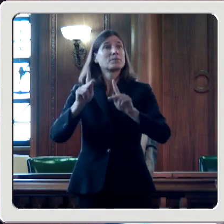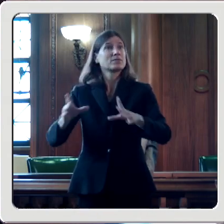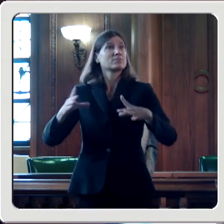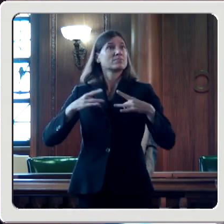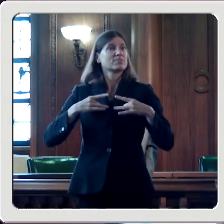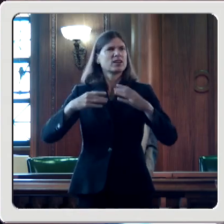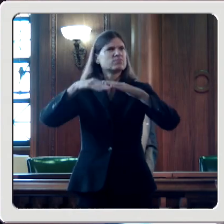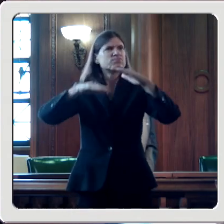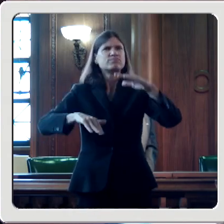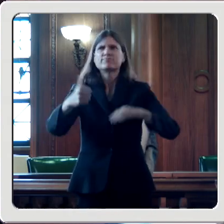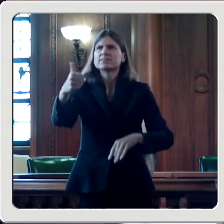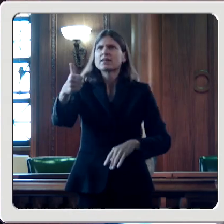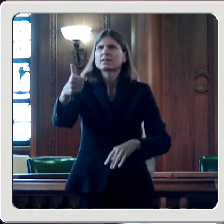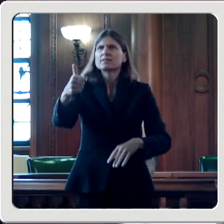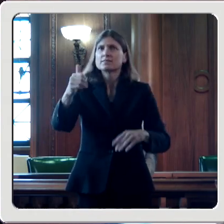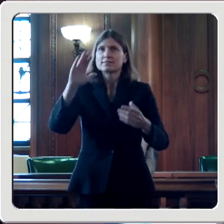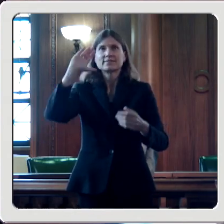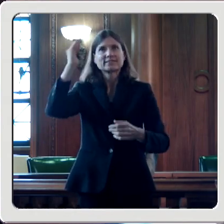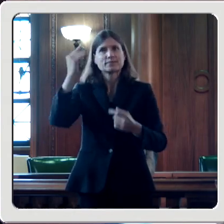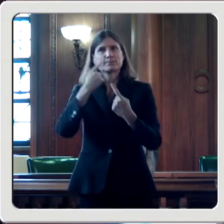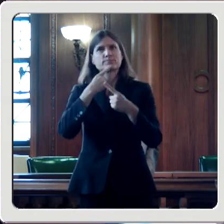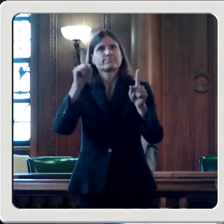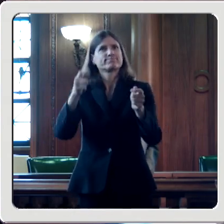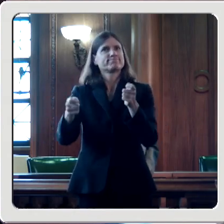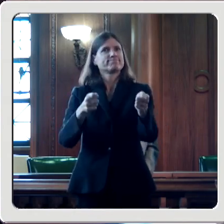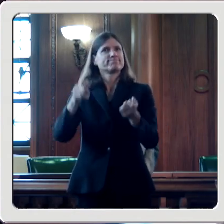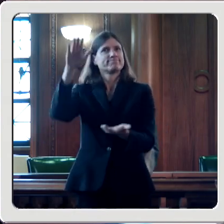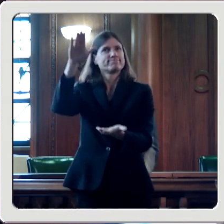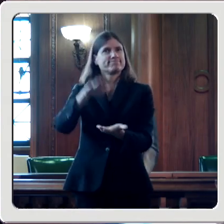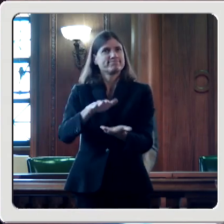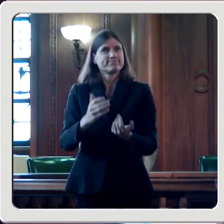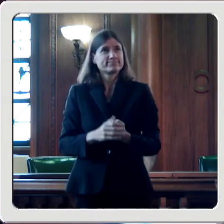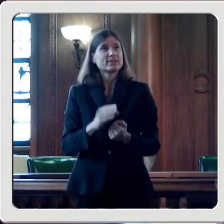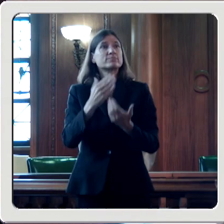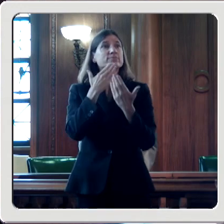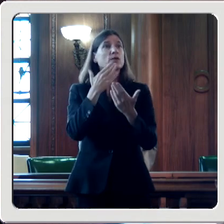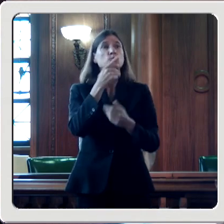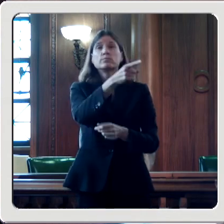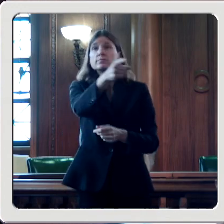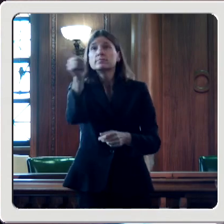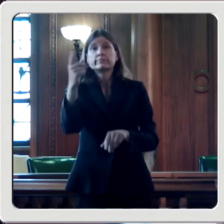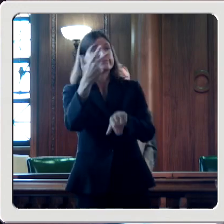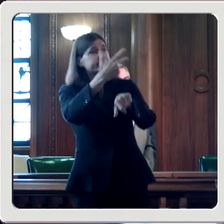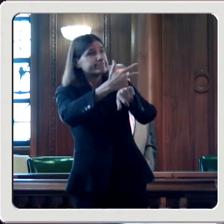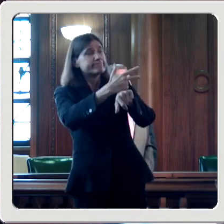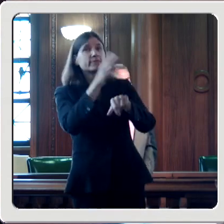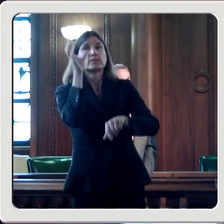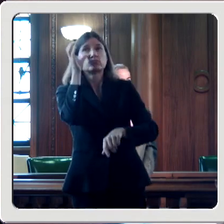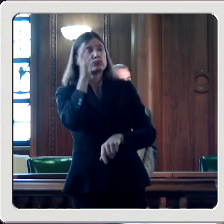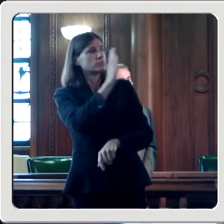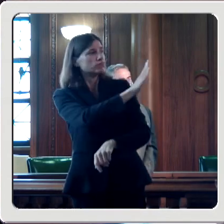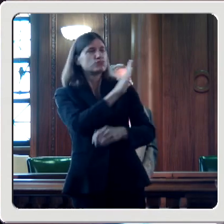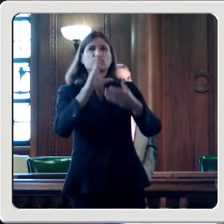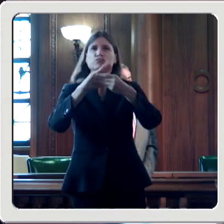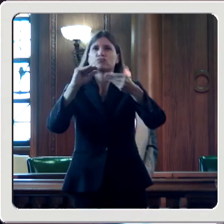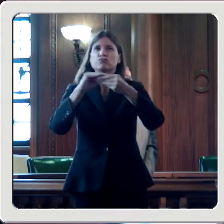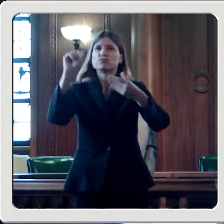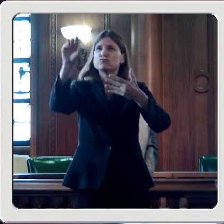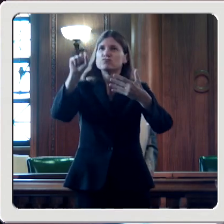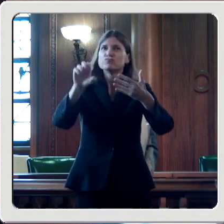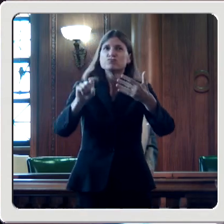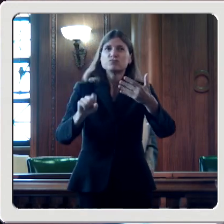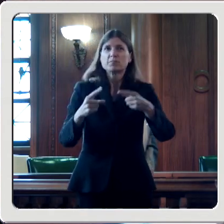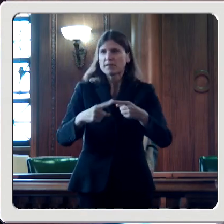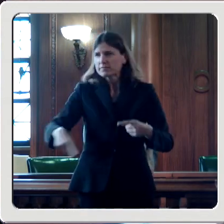past weekend. I also want to thank the media for continuing to be here and report out fact-based information as this continues